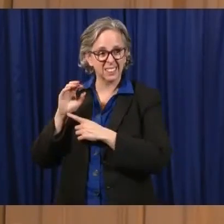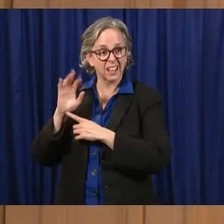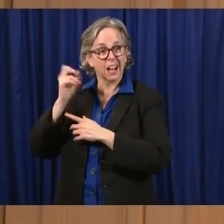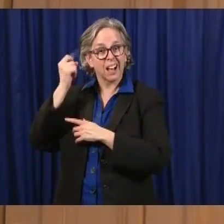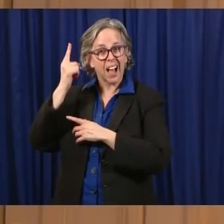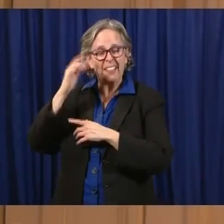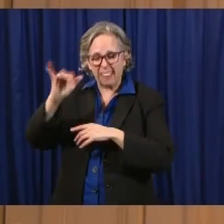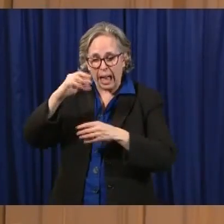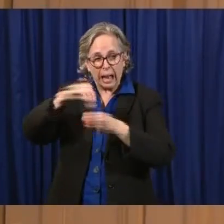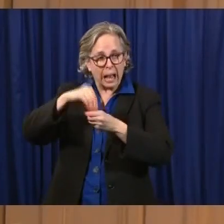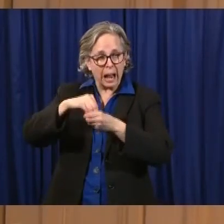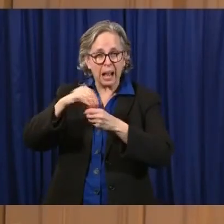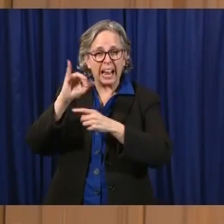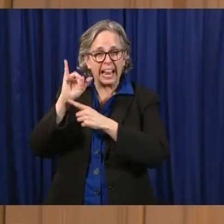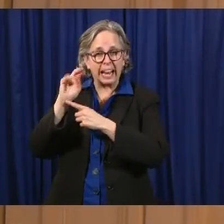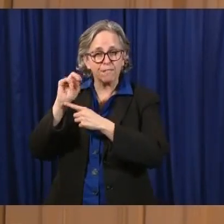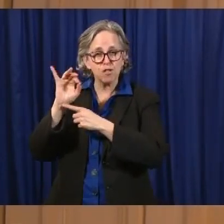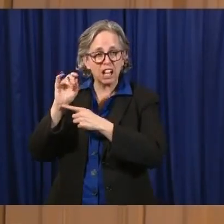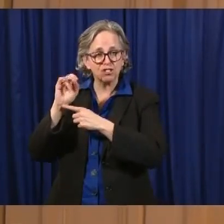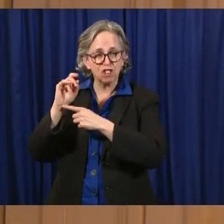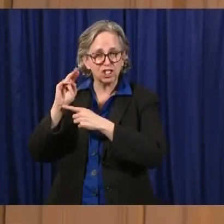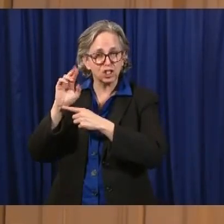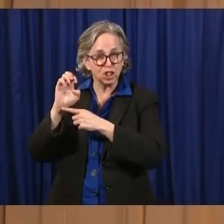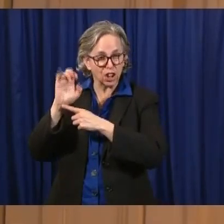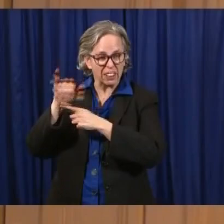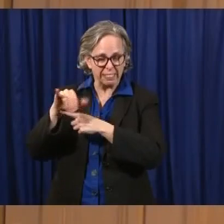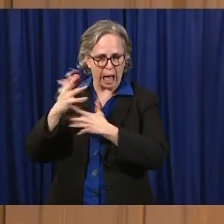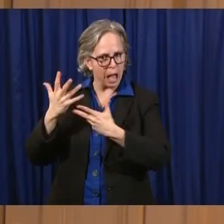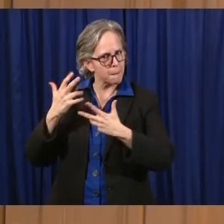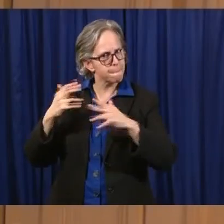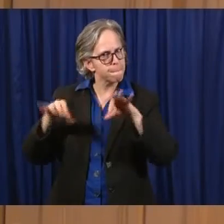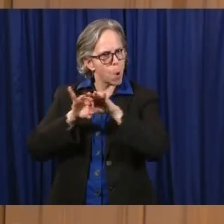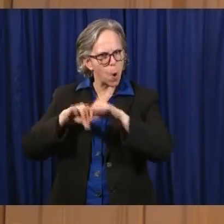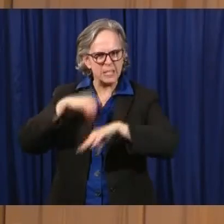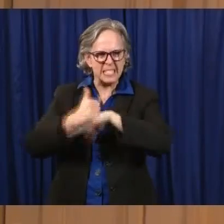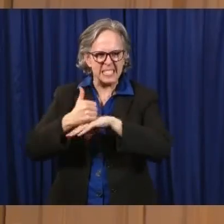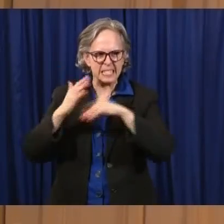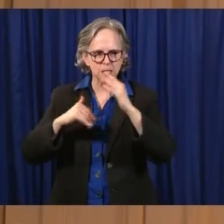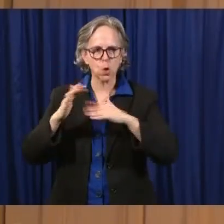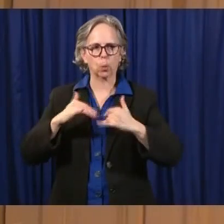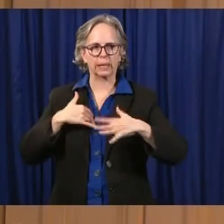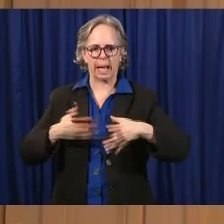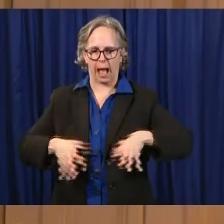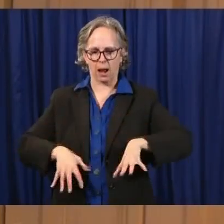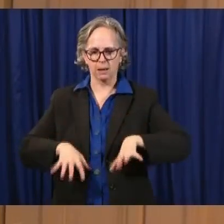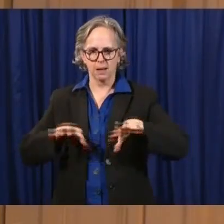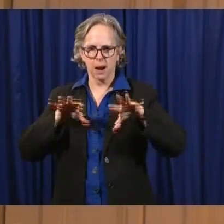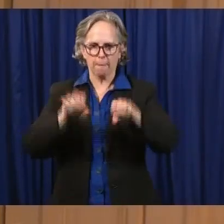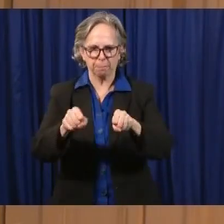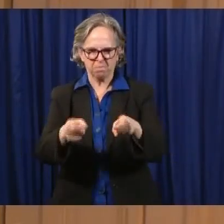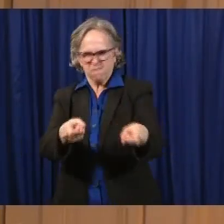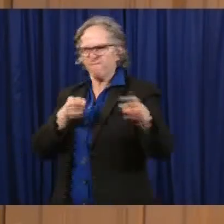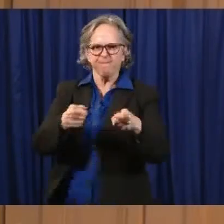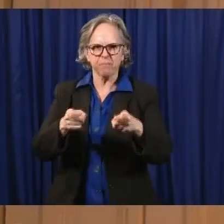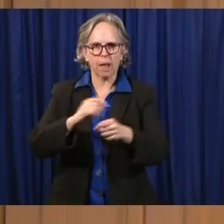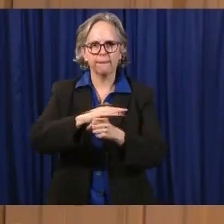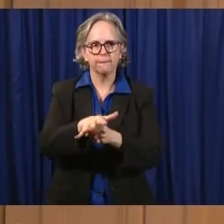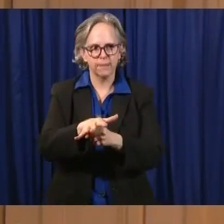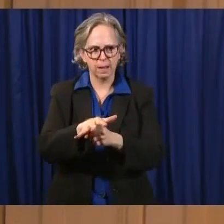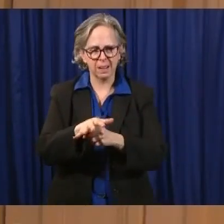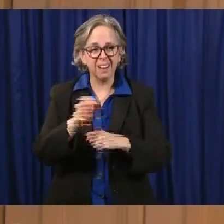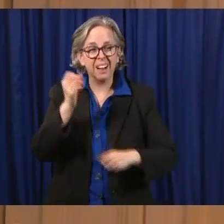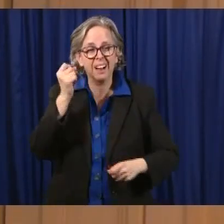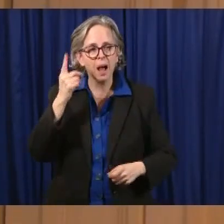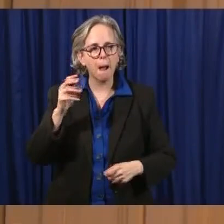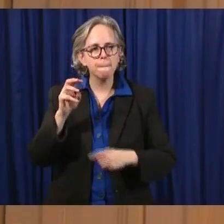tamed this virus. So we are going to be in this hyper-vigilant monitoring stage, just like 9/11,